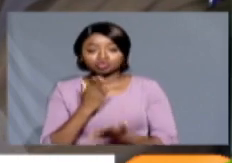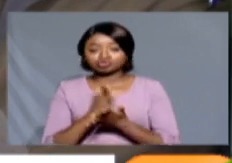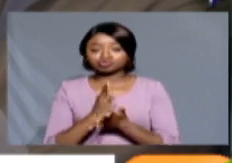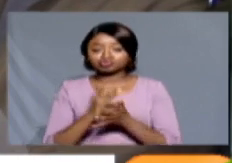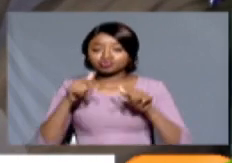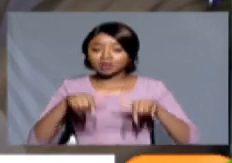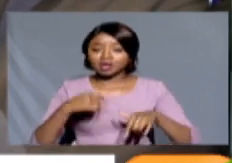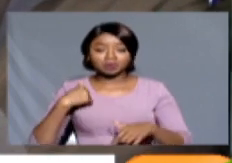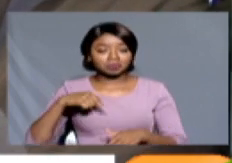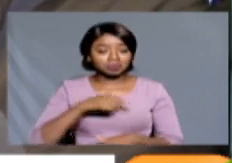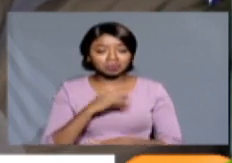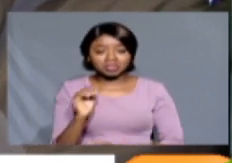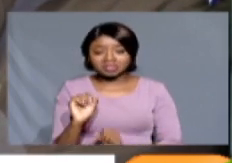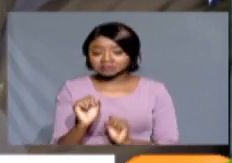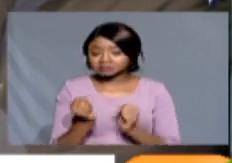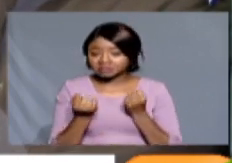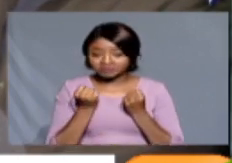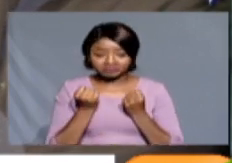so safe.